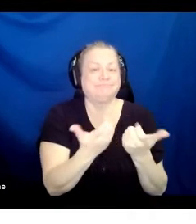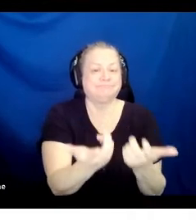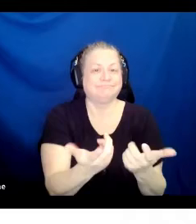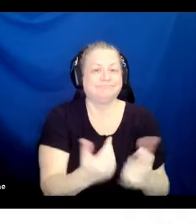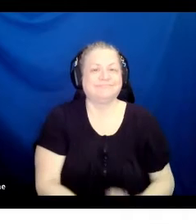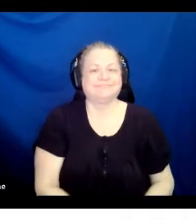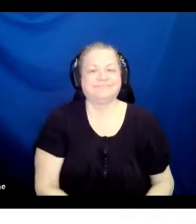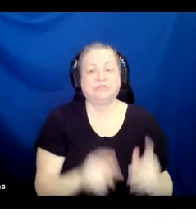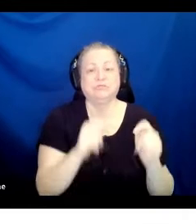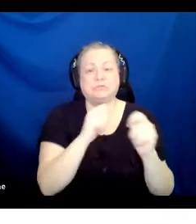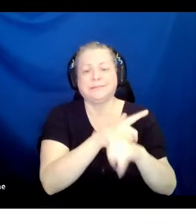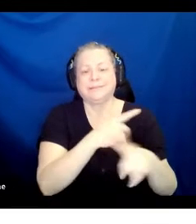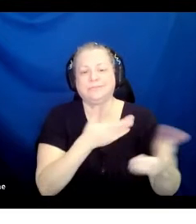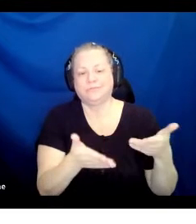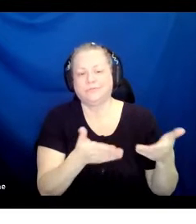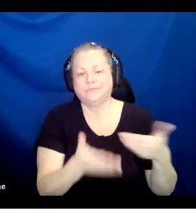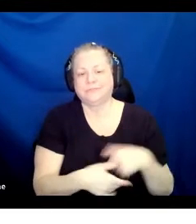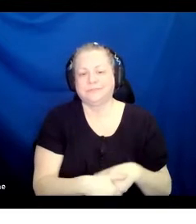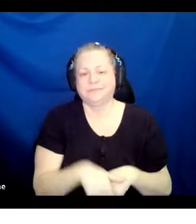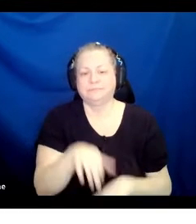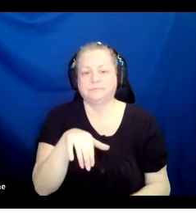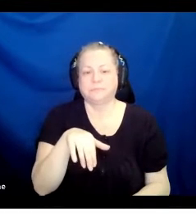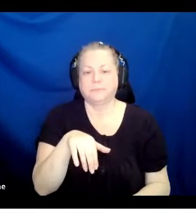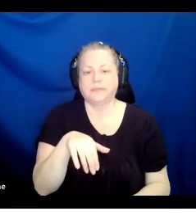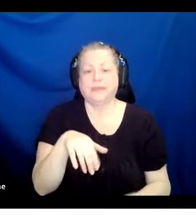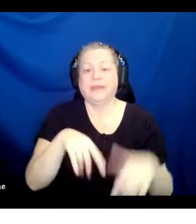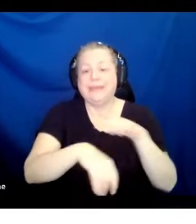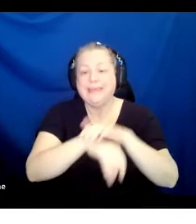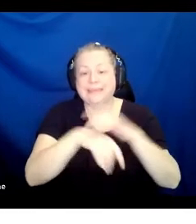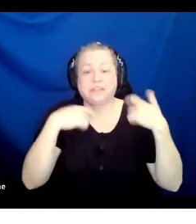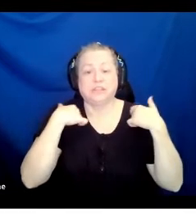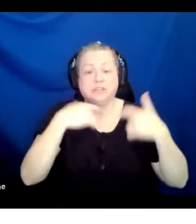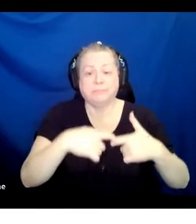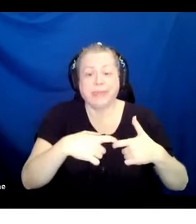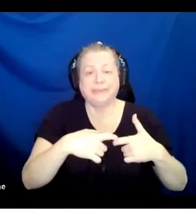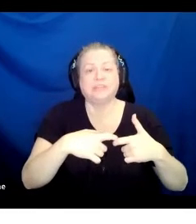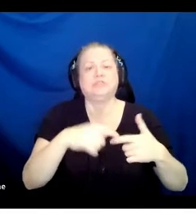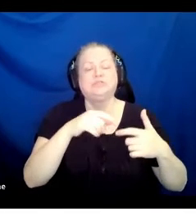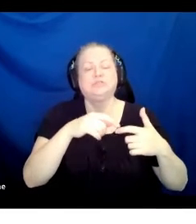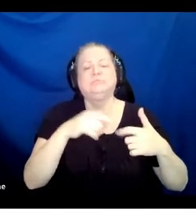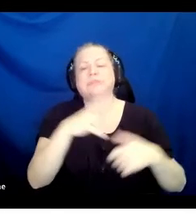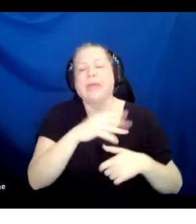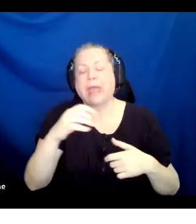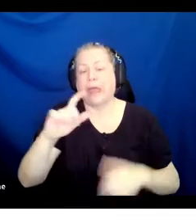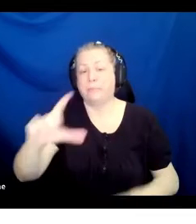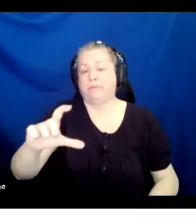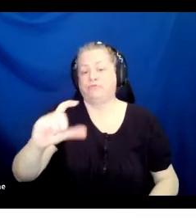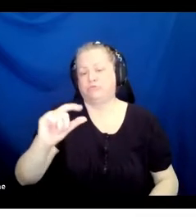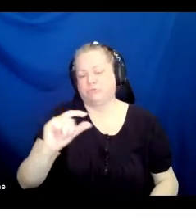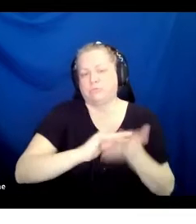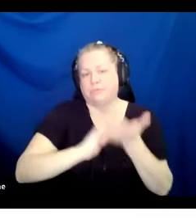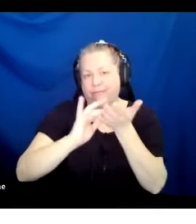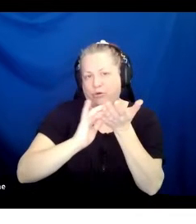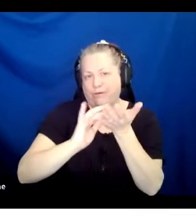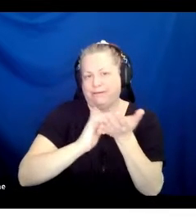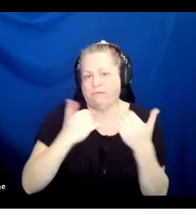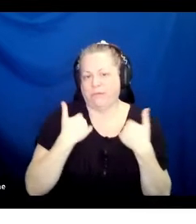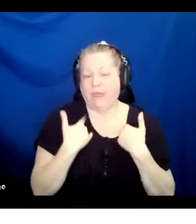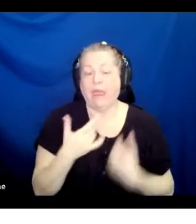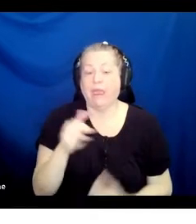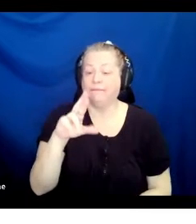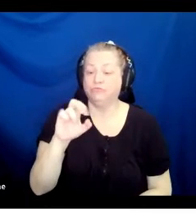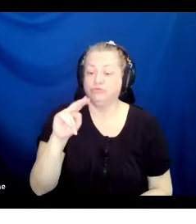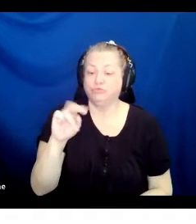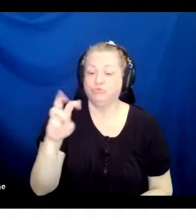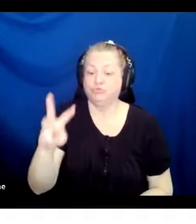Translation services. Renewal forms will be mailed in English or Spanish and are available in large print or Braille. Renewal